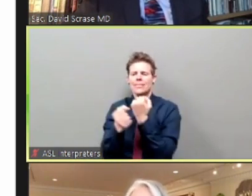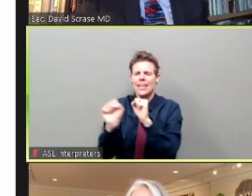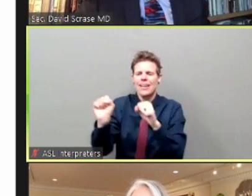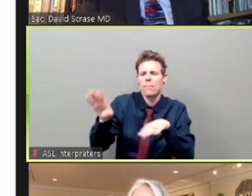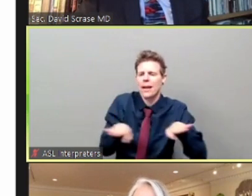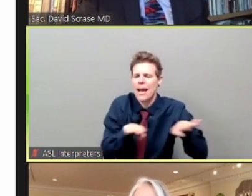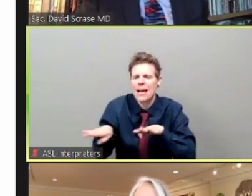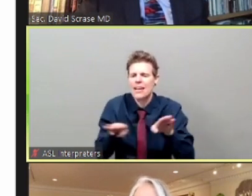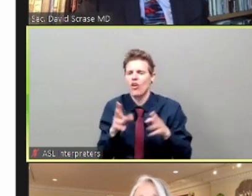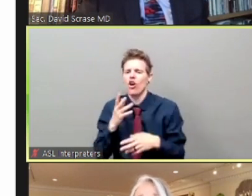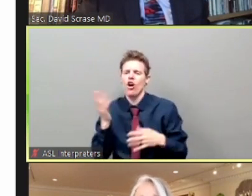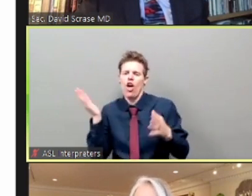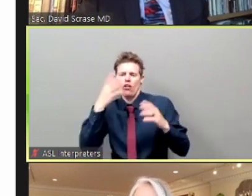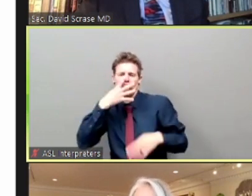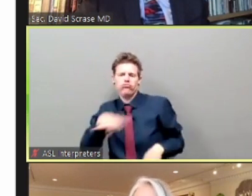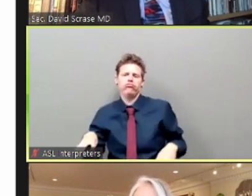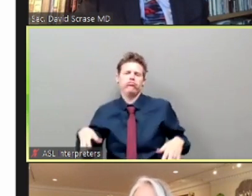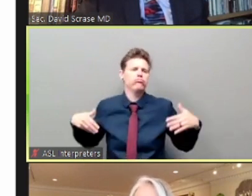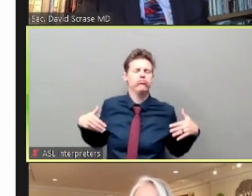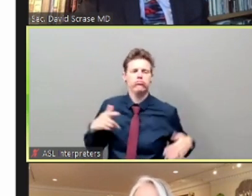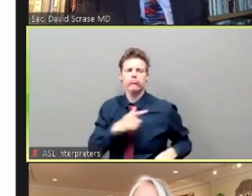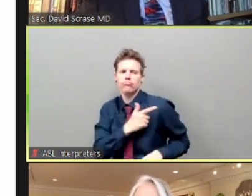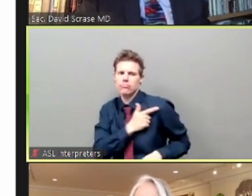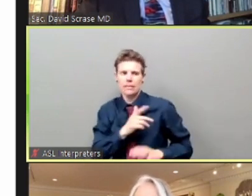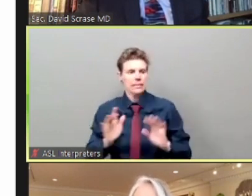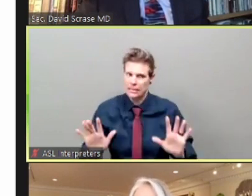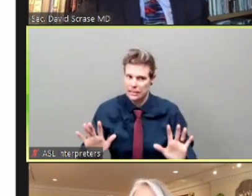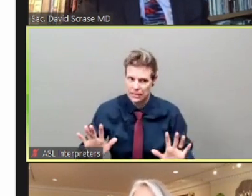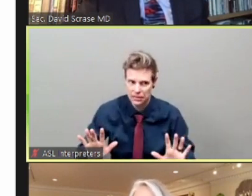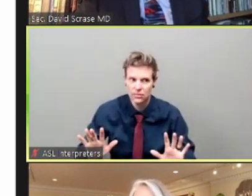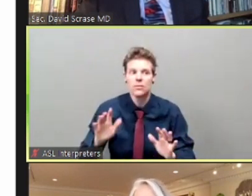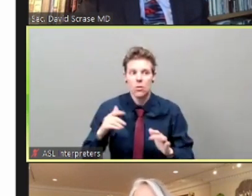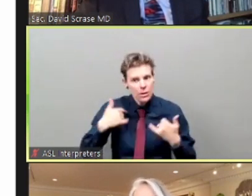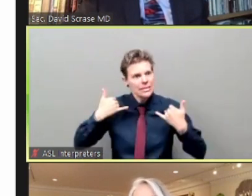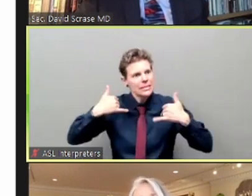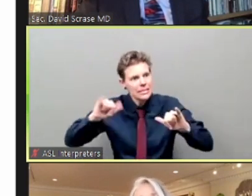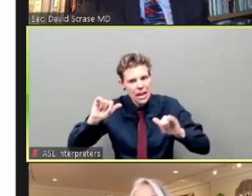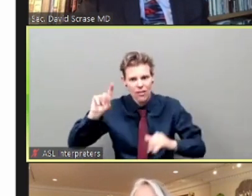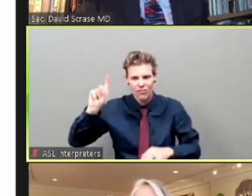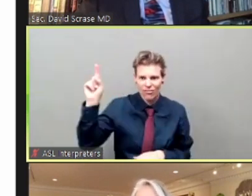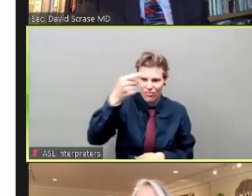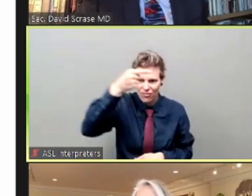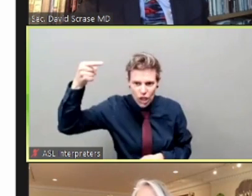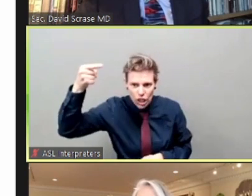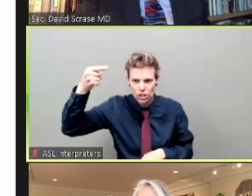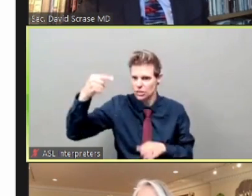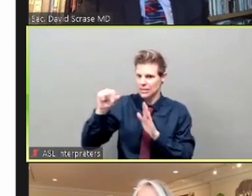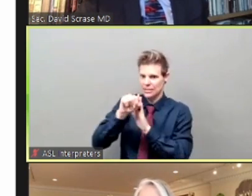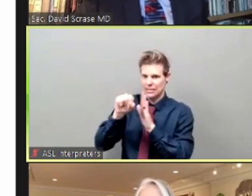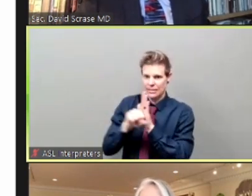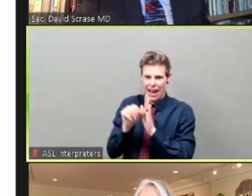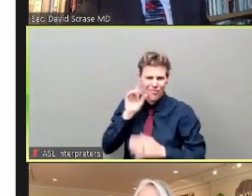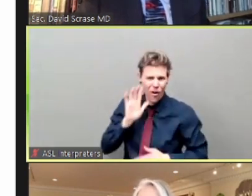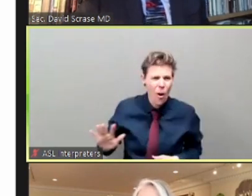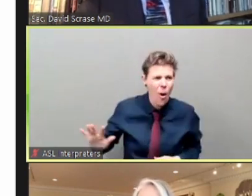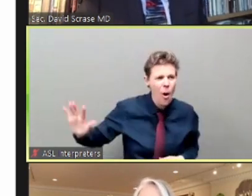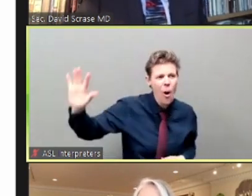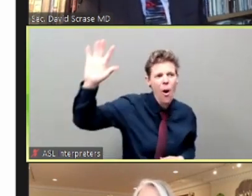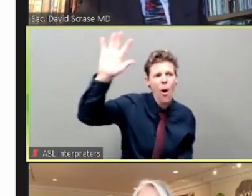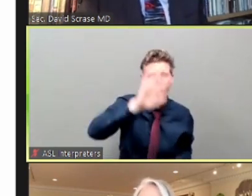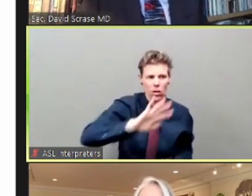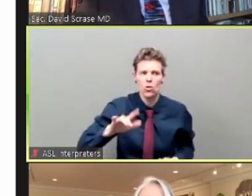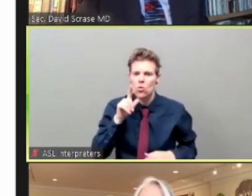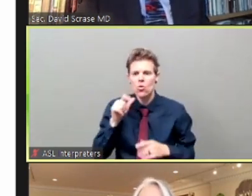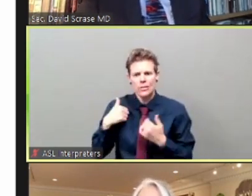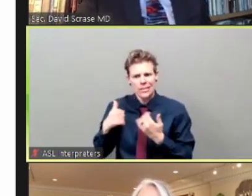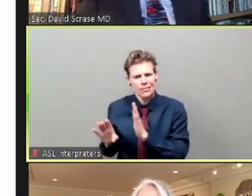today is the first state, I believe, in the nation that can reach a percentage of population